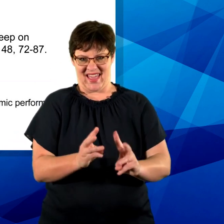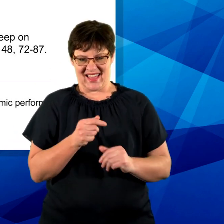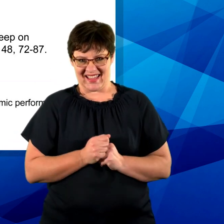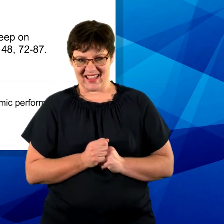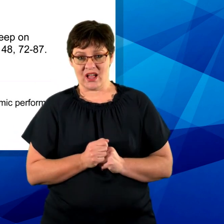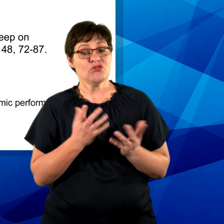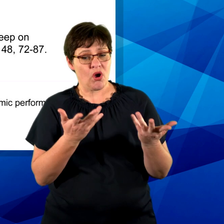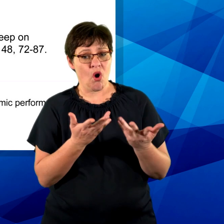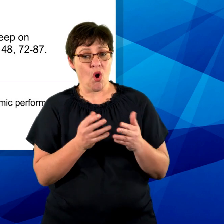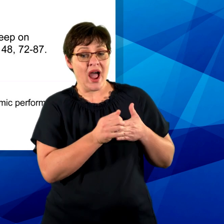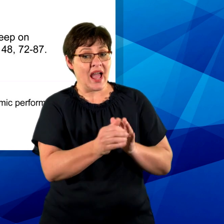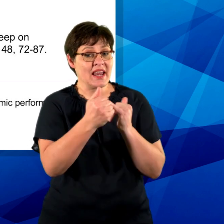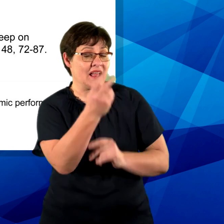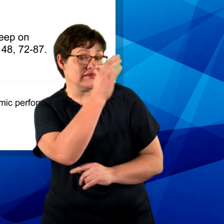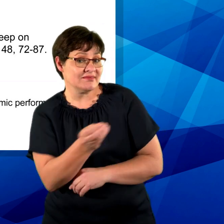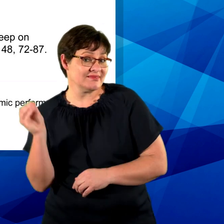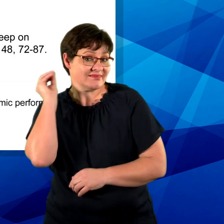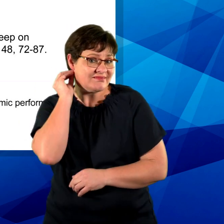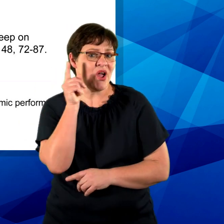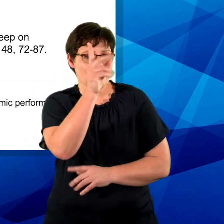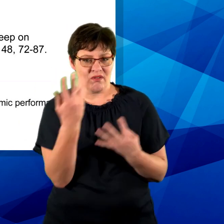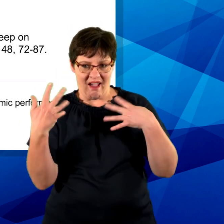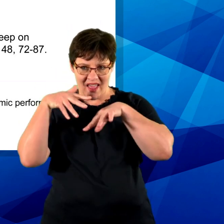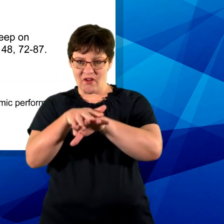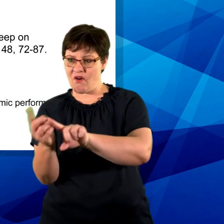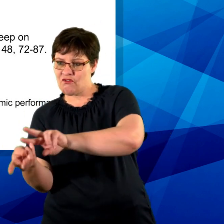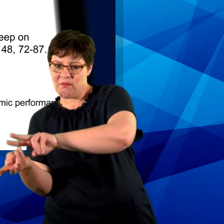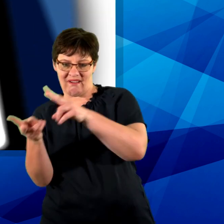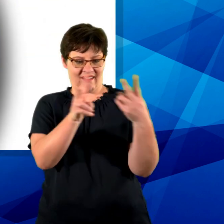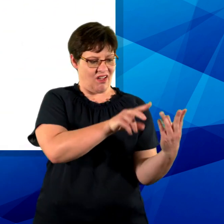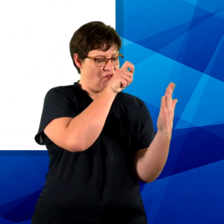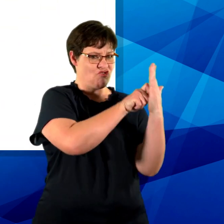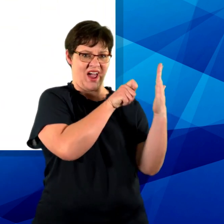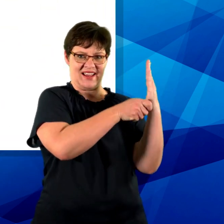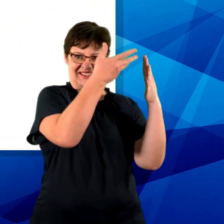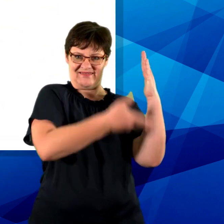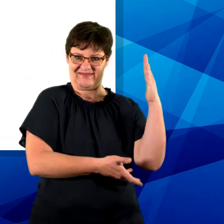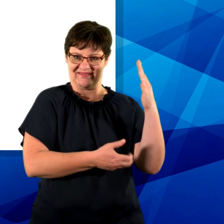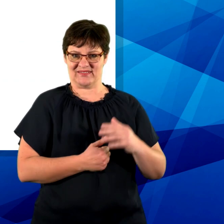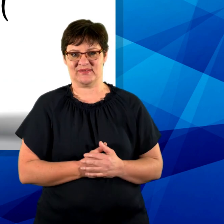So keep these guidelines in mind while you're integrating information into your writing.